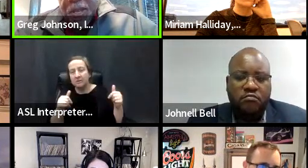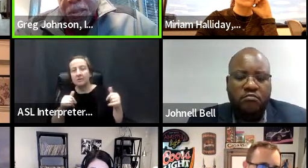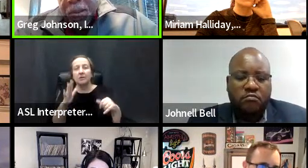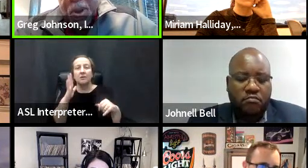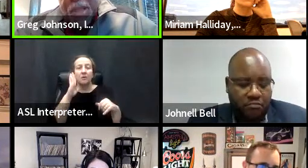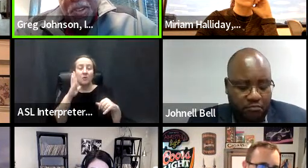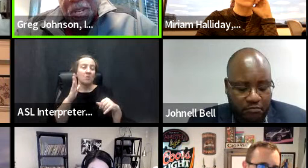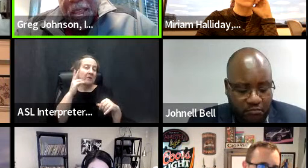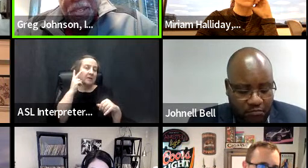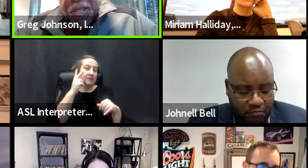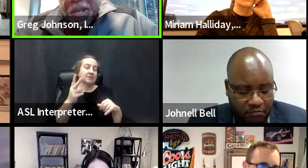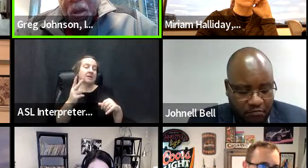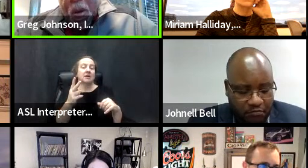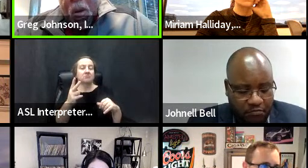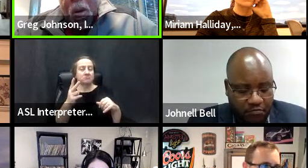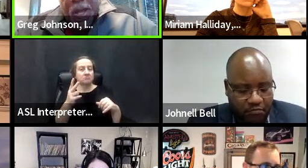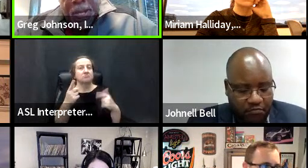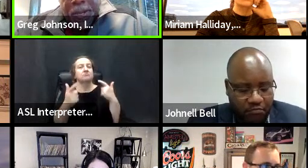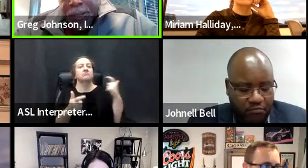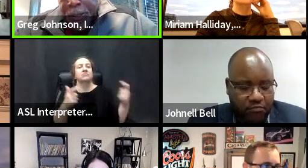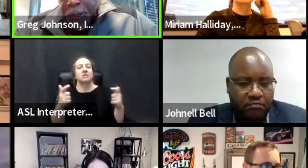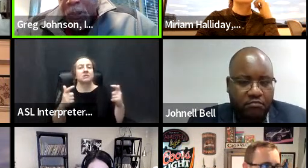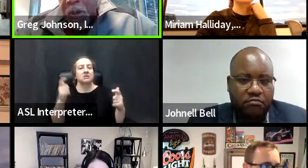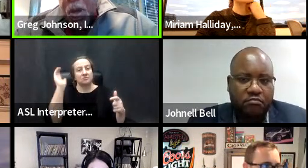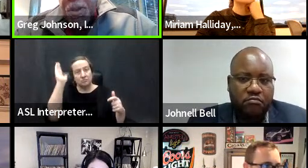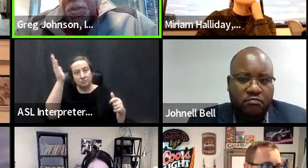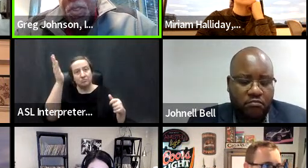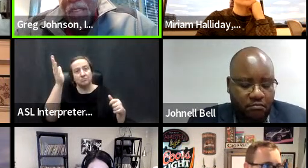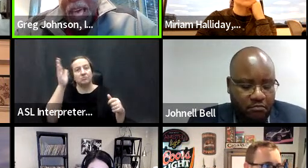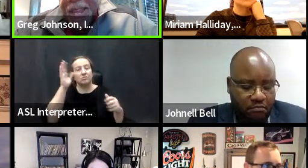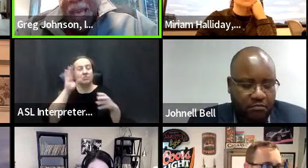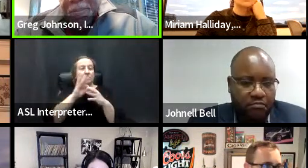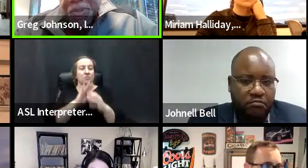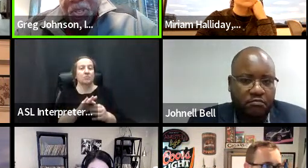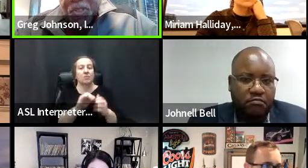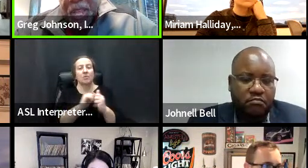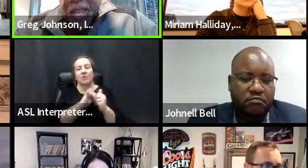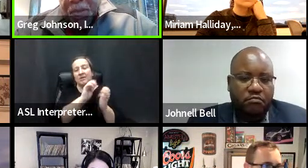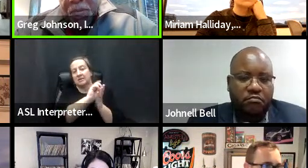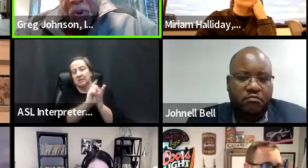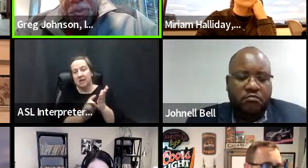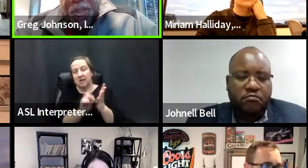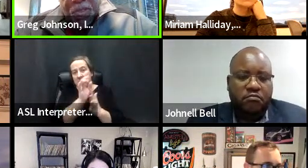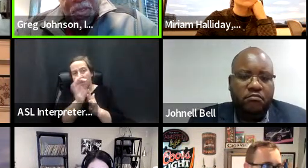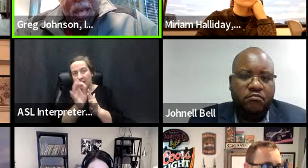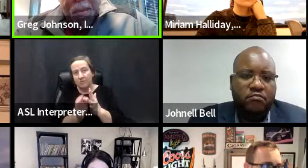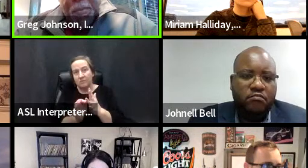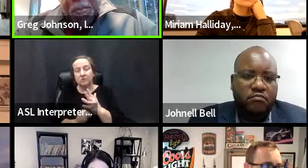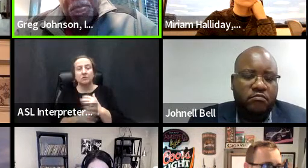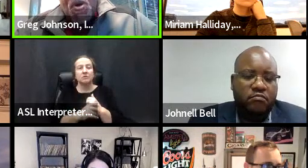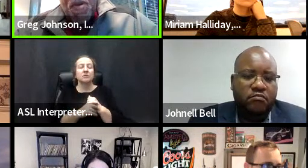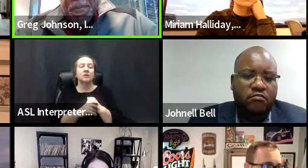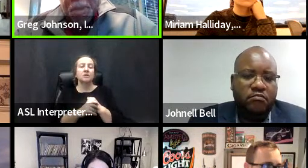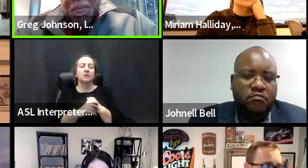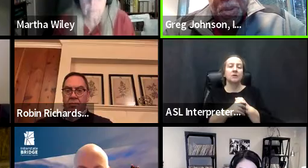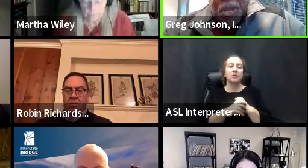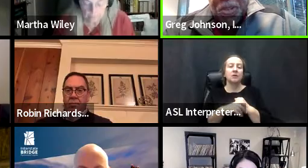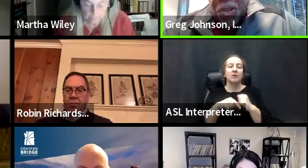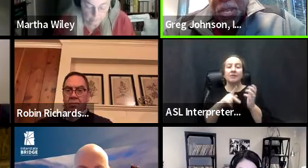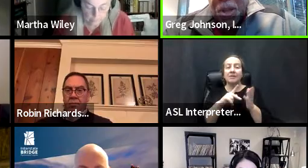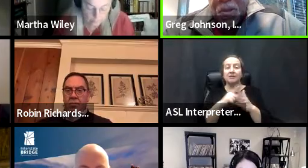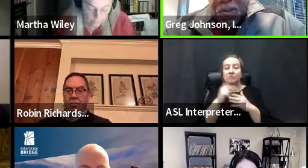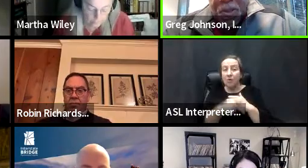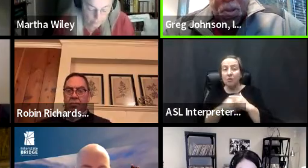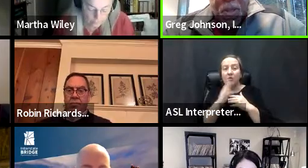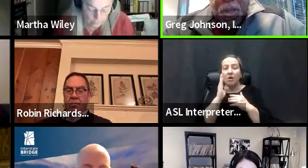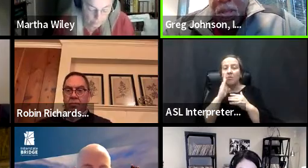dense presentation on those design options and where this program can